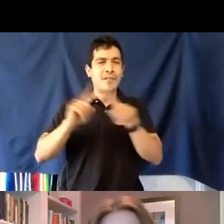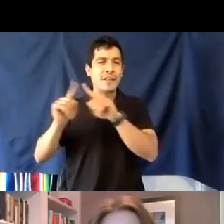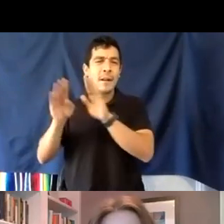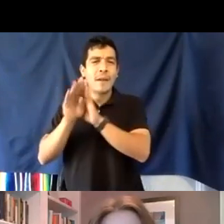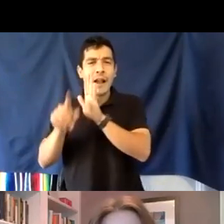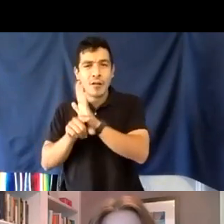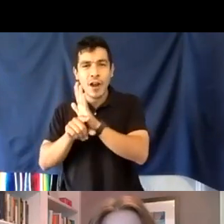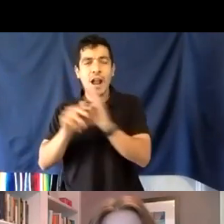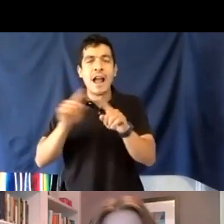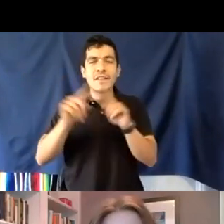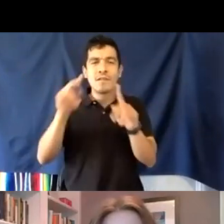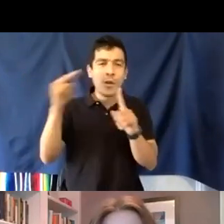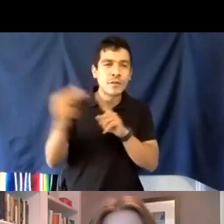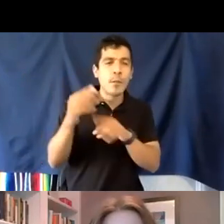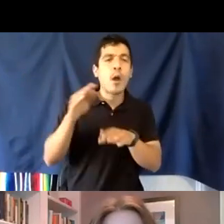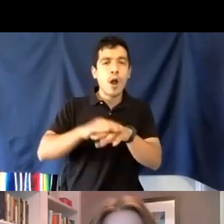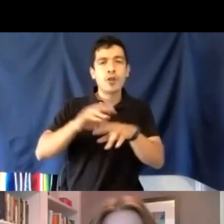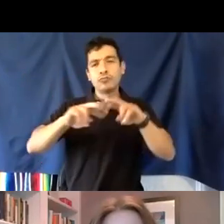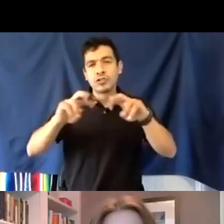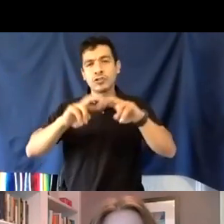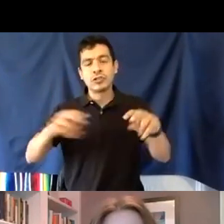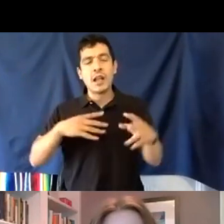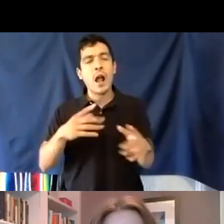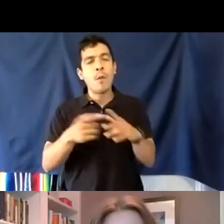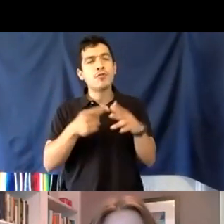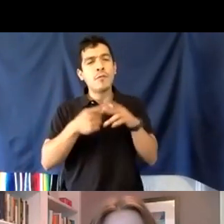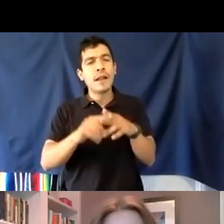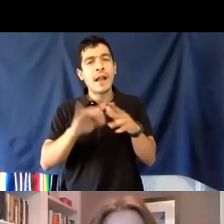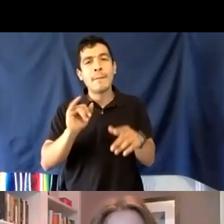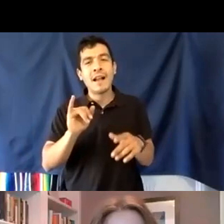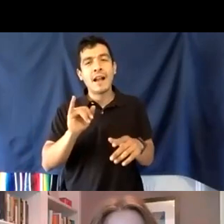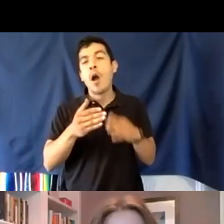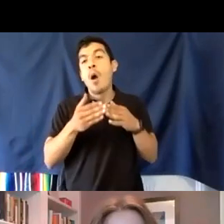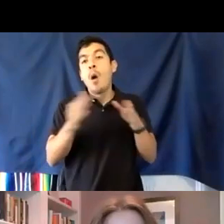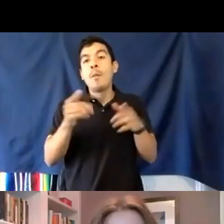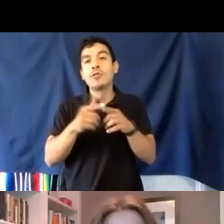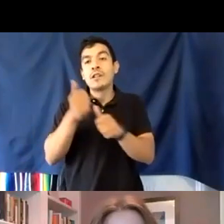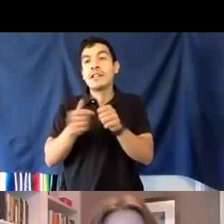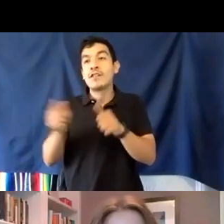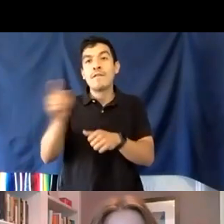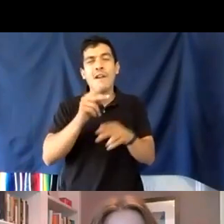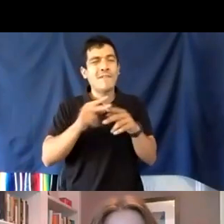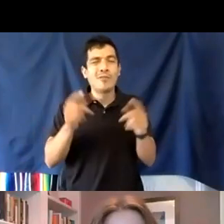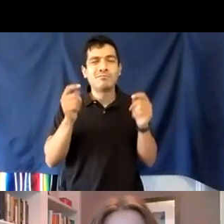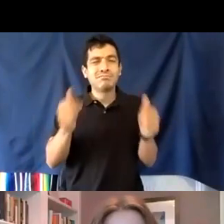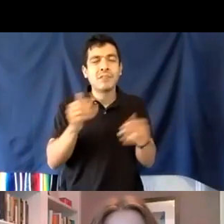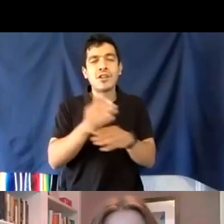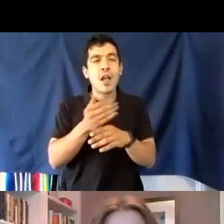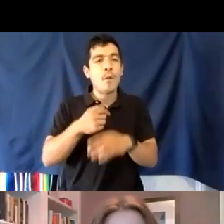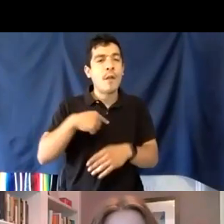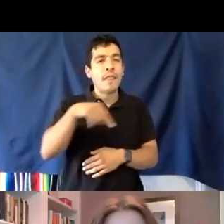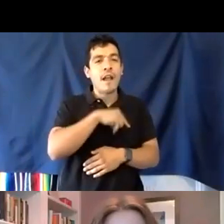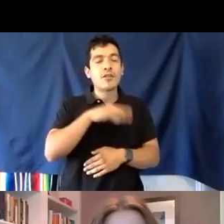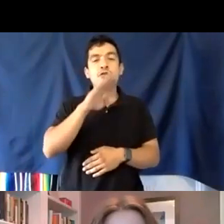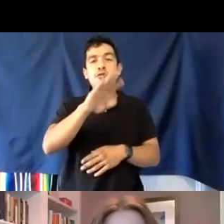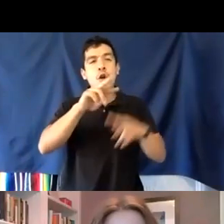and perspectives on research. And I wanted to begin by just opening to each of you to just very briefly share with us the role of